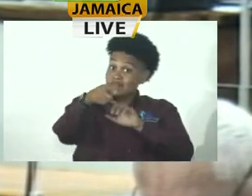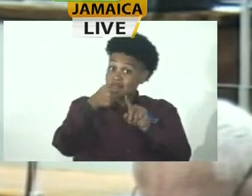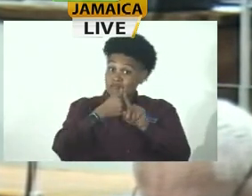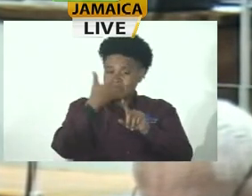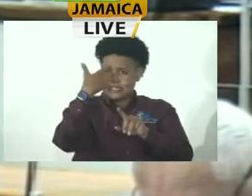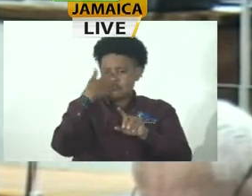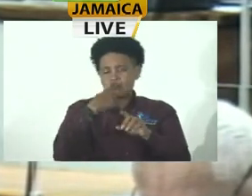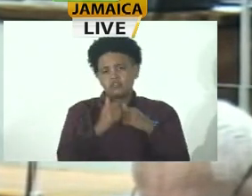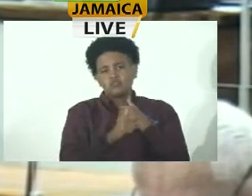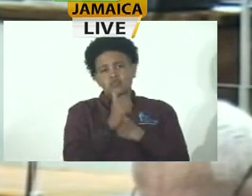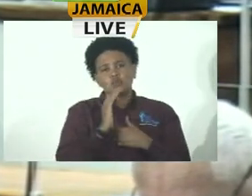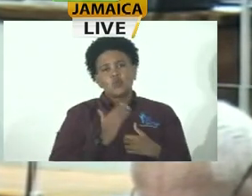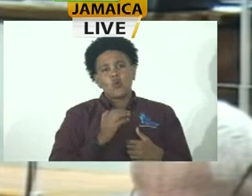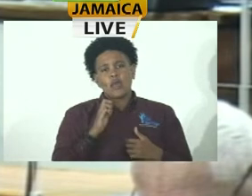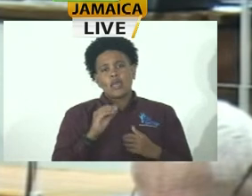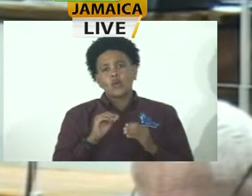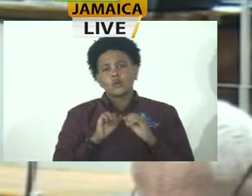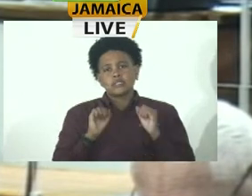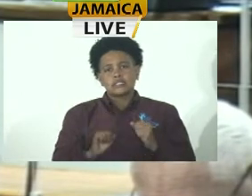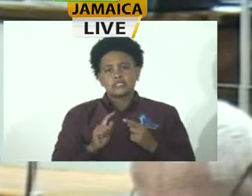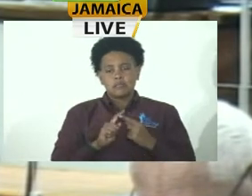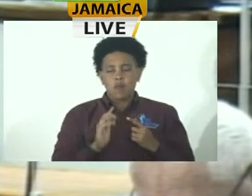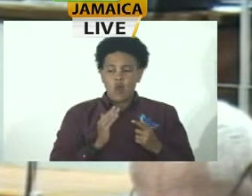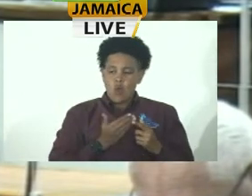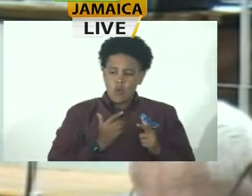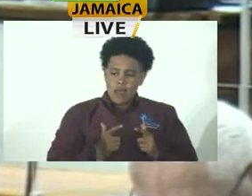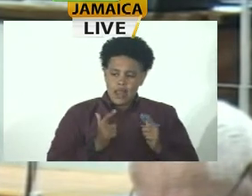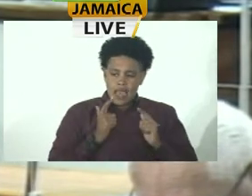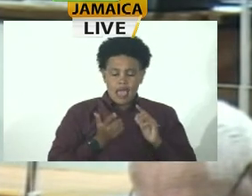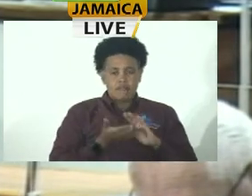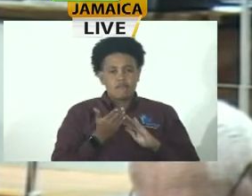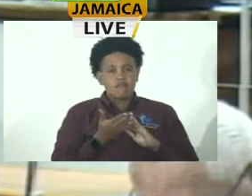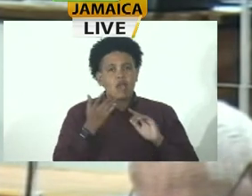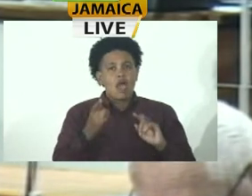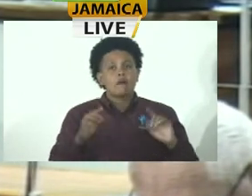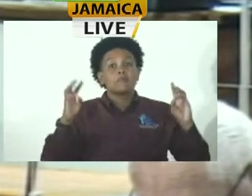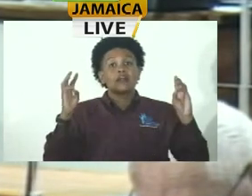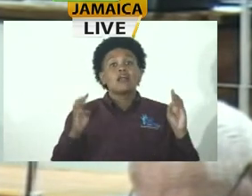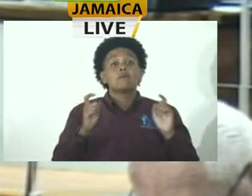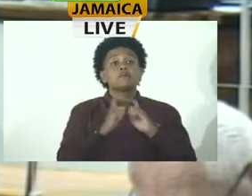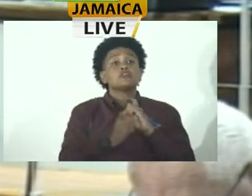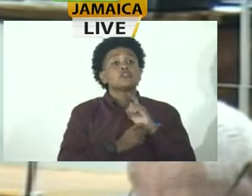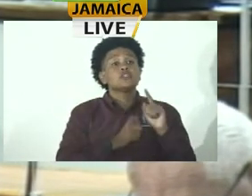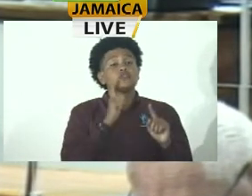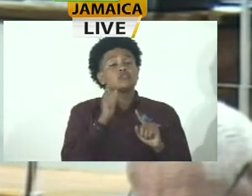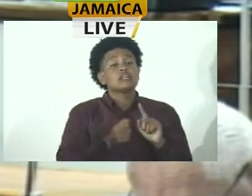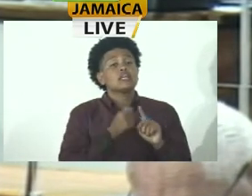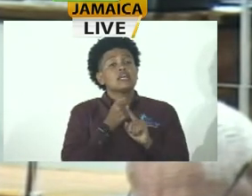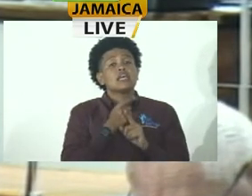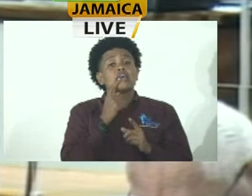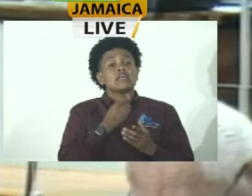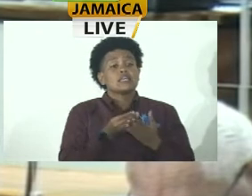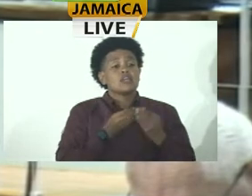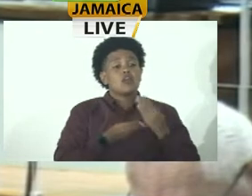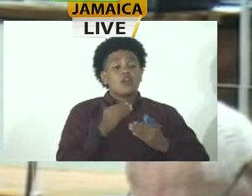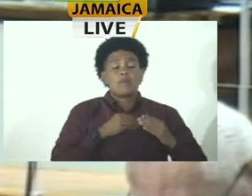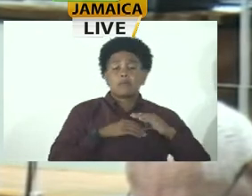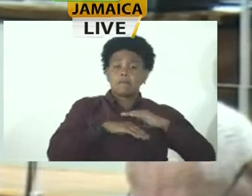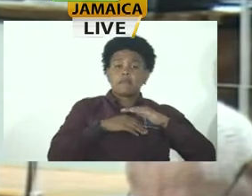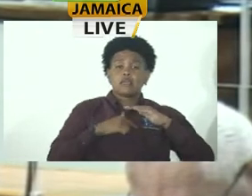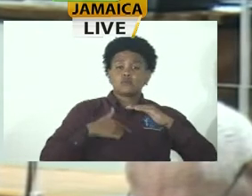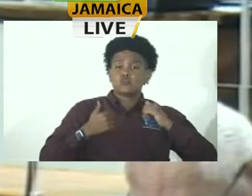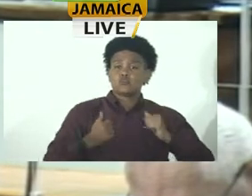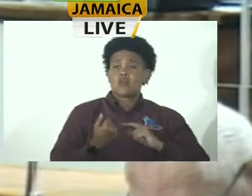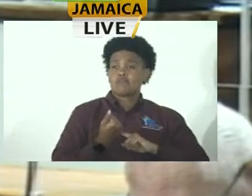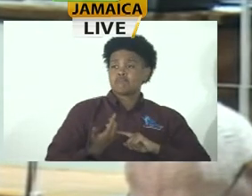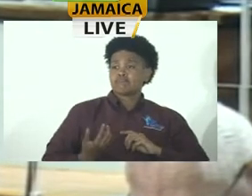ecosystems and our way of life climate change threatens the very economic base on which we seek to build our